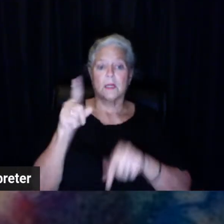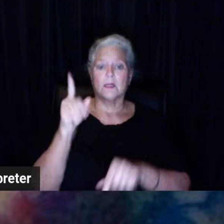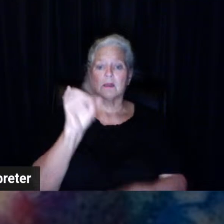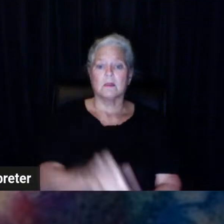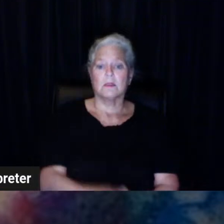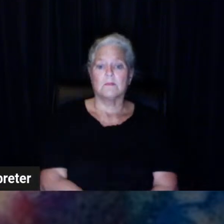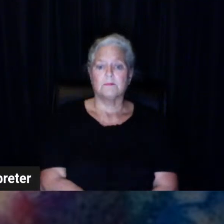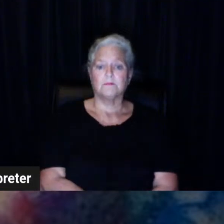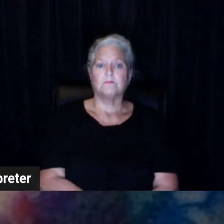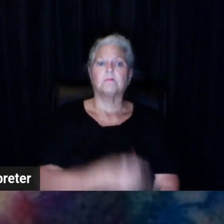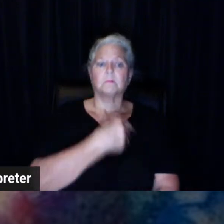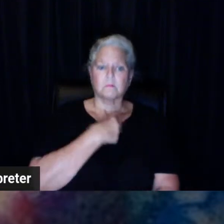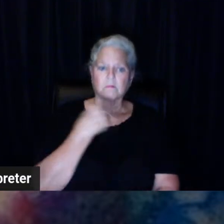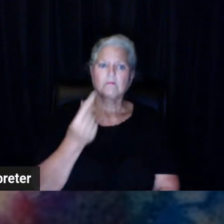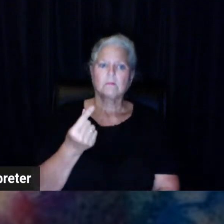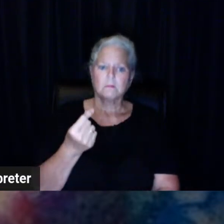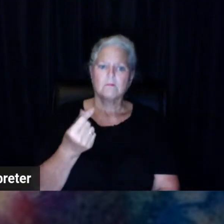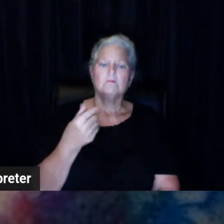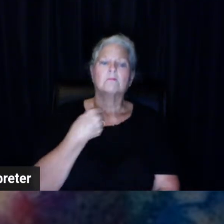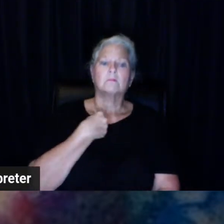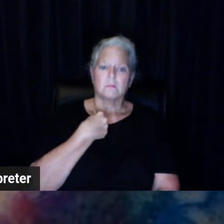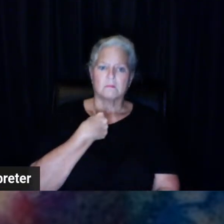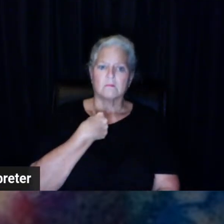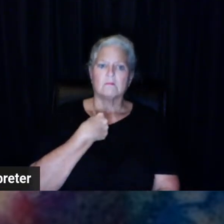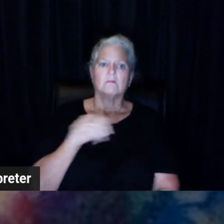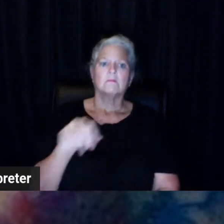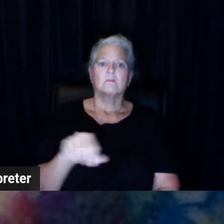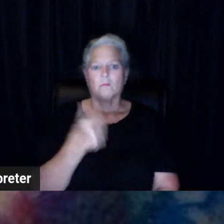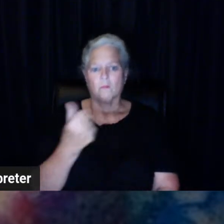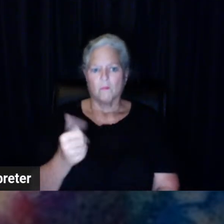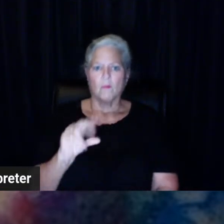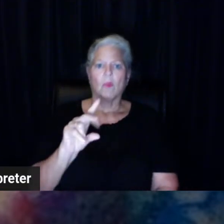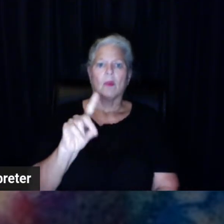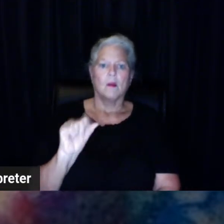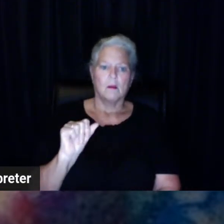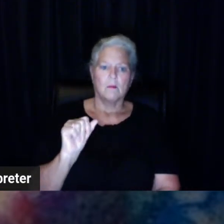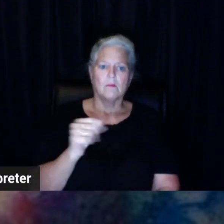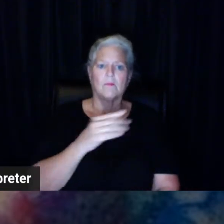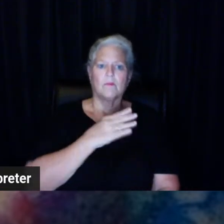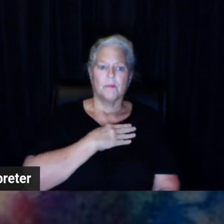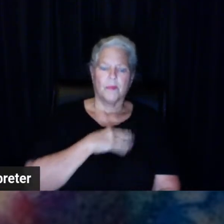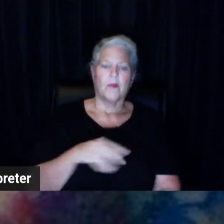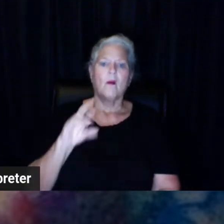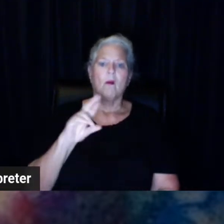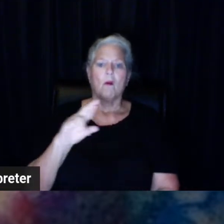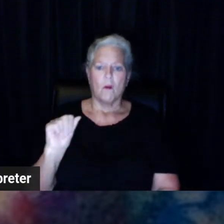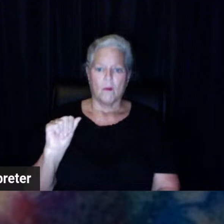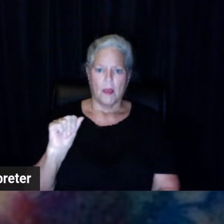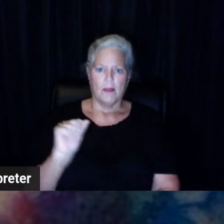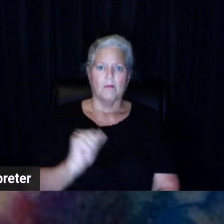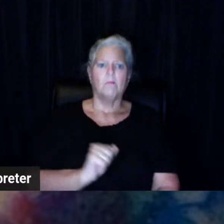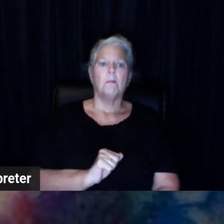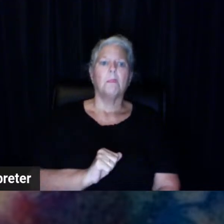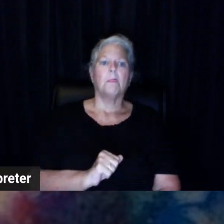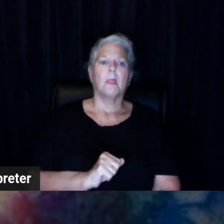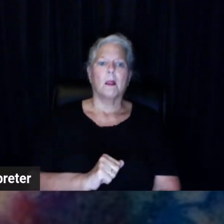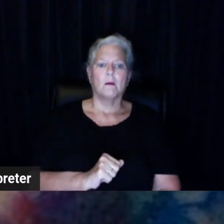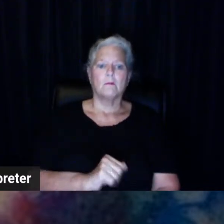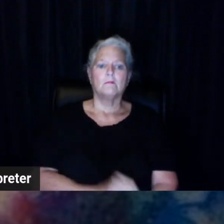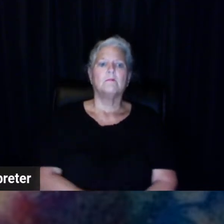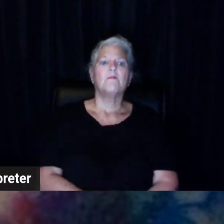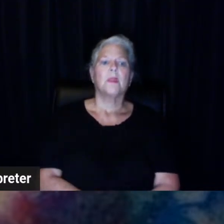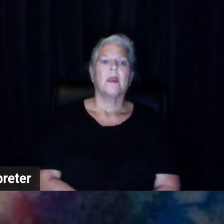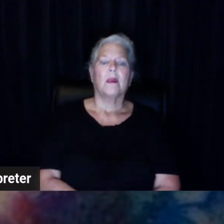I do have other disabilities. I have rheumatoid arthritis and intracranial